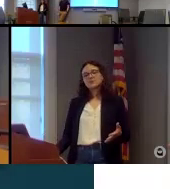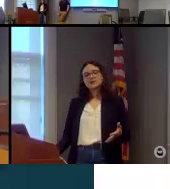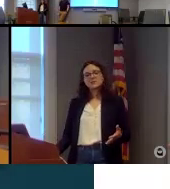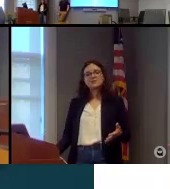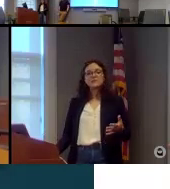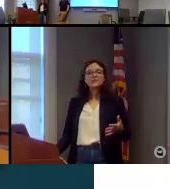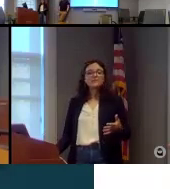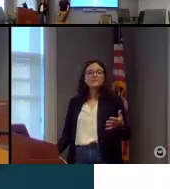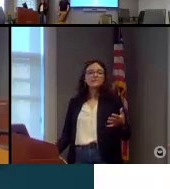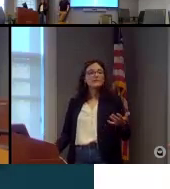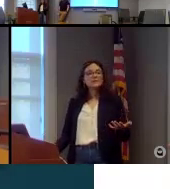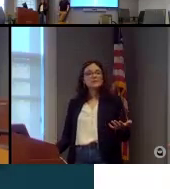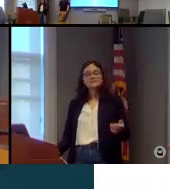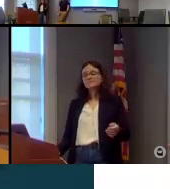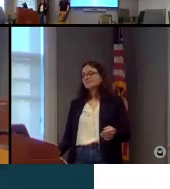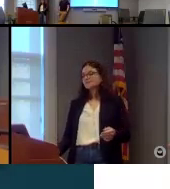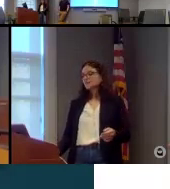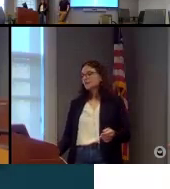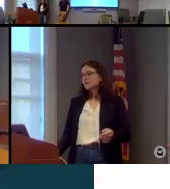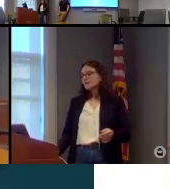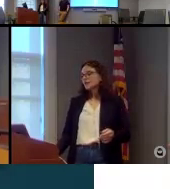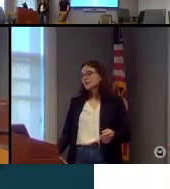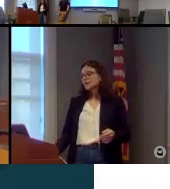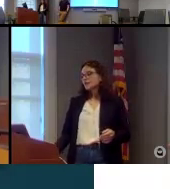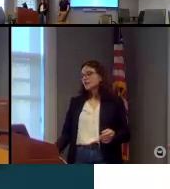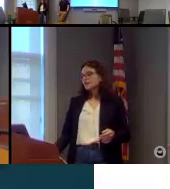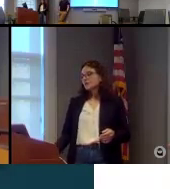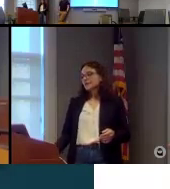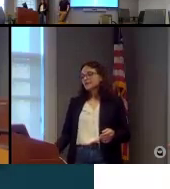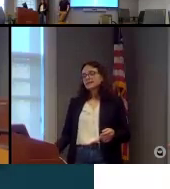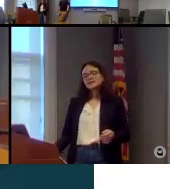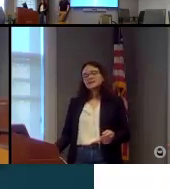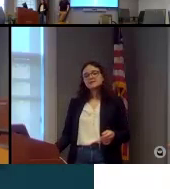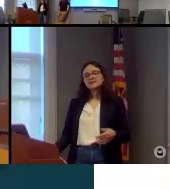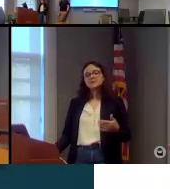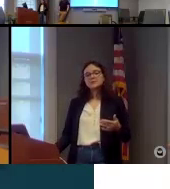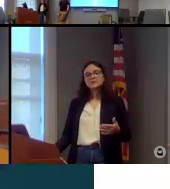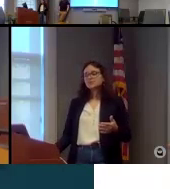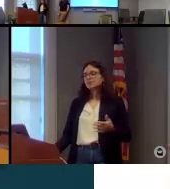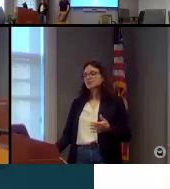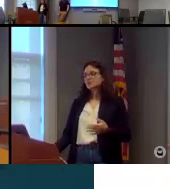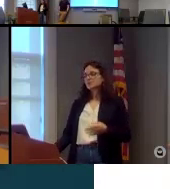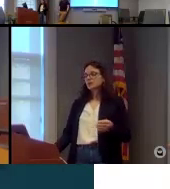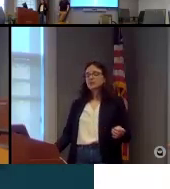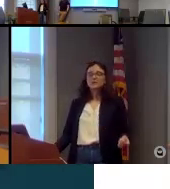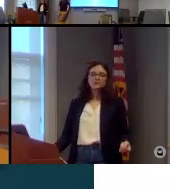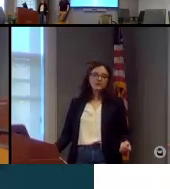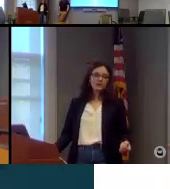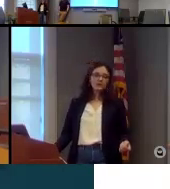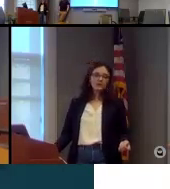as battlegrounds, for example, Aleppo. And the Islamic State granted licenses and permission to